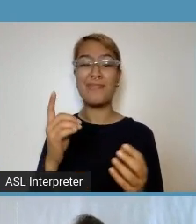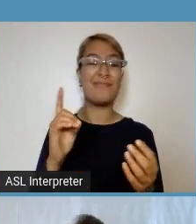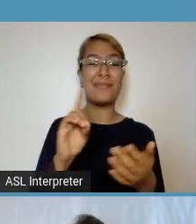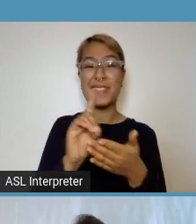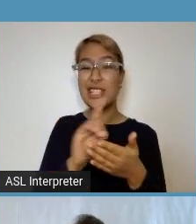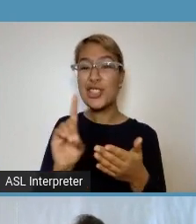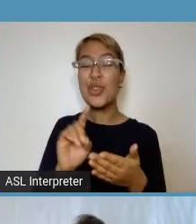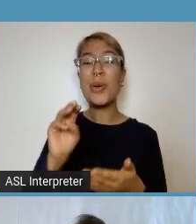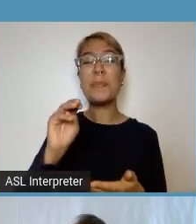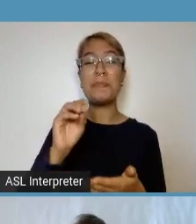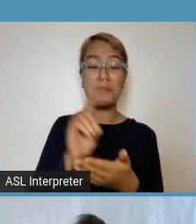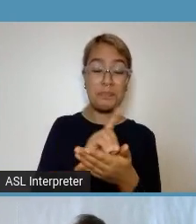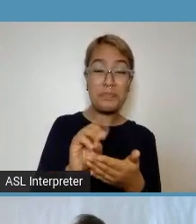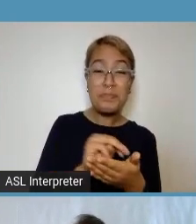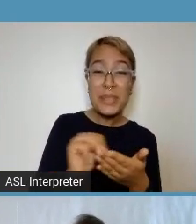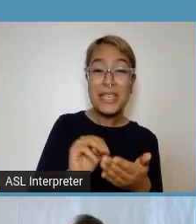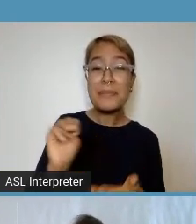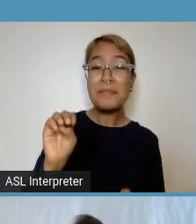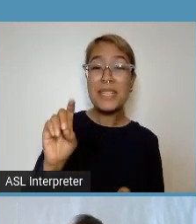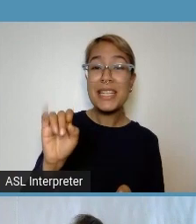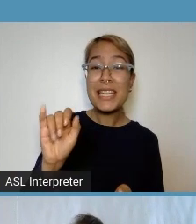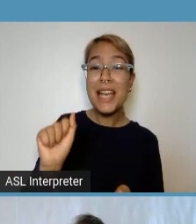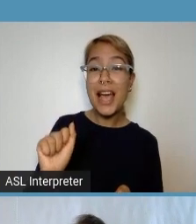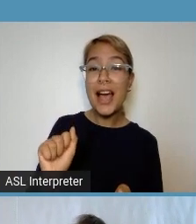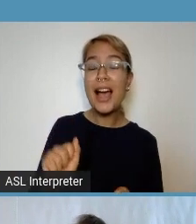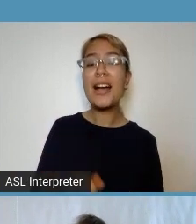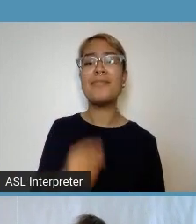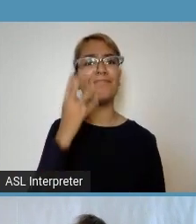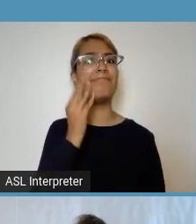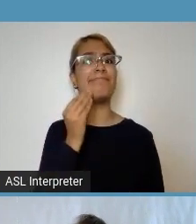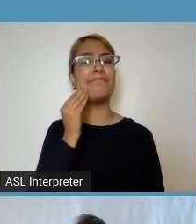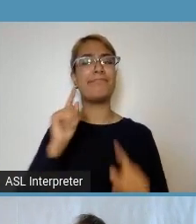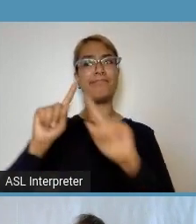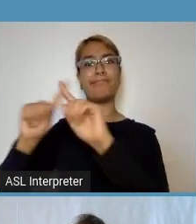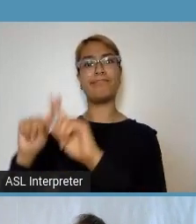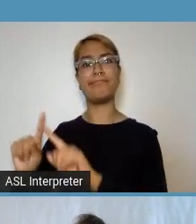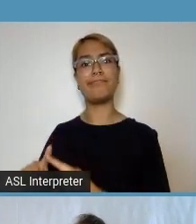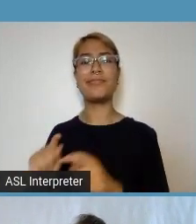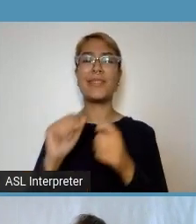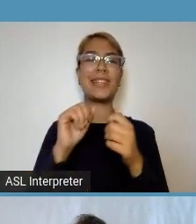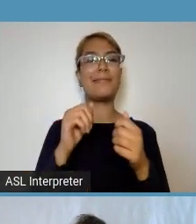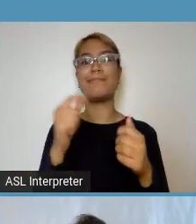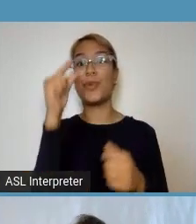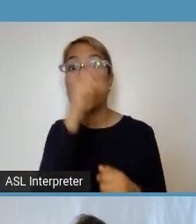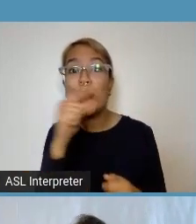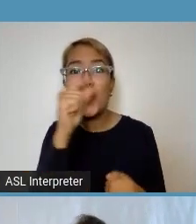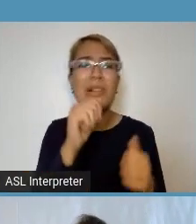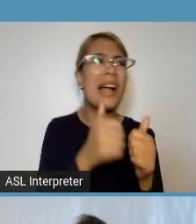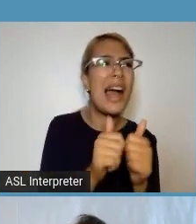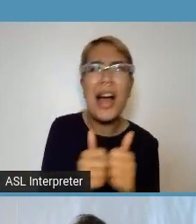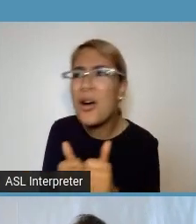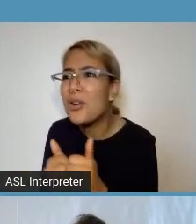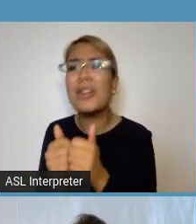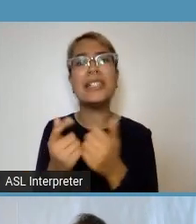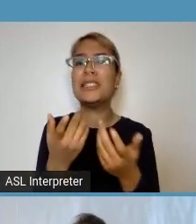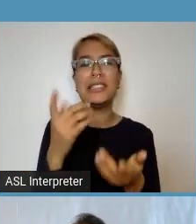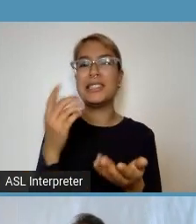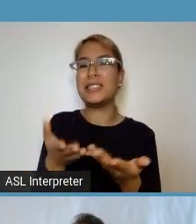of Museum Studies and a lot of experience on Googling how to do things that I did not go to school for.